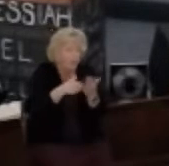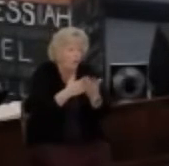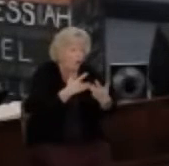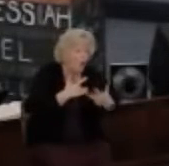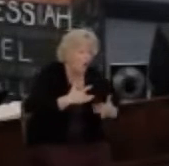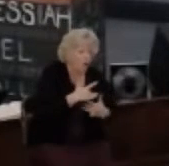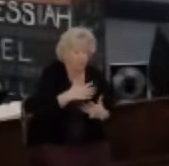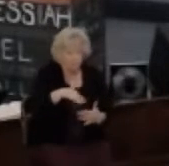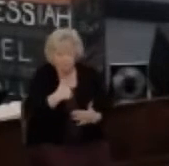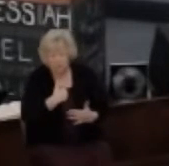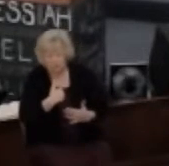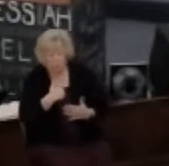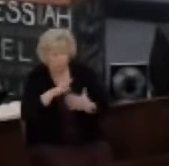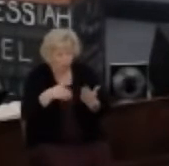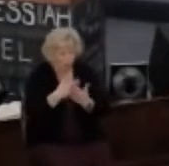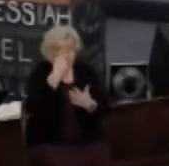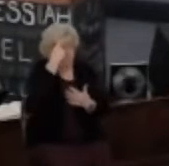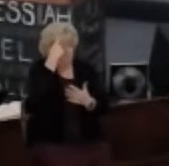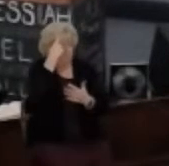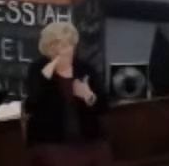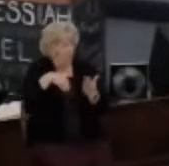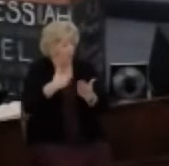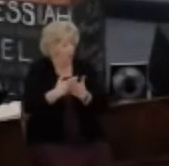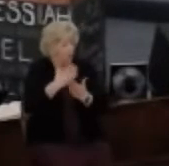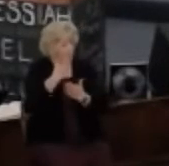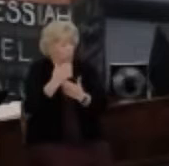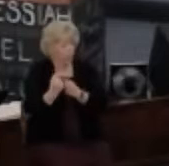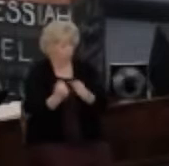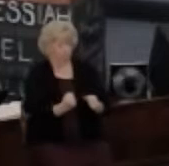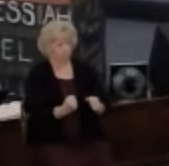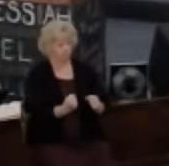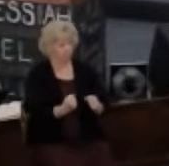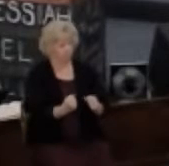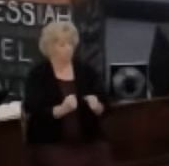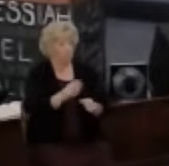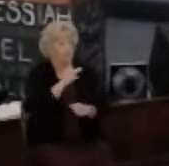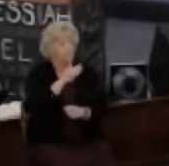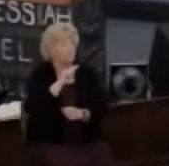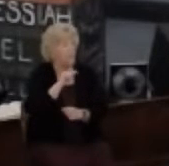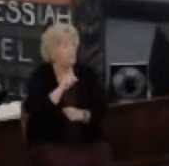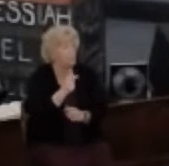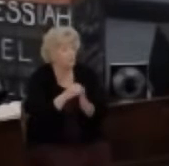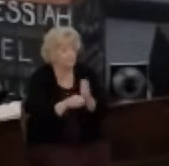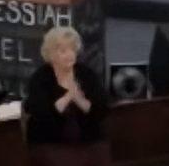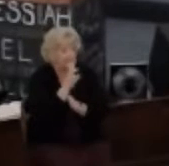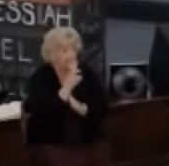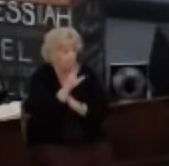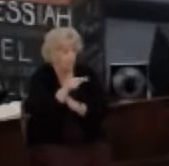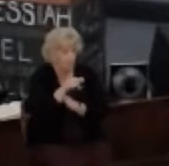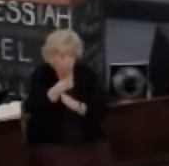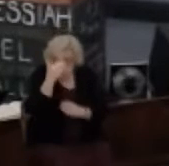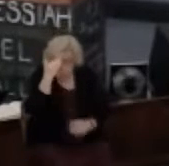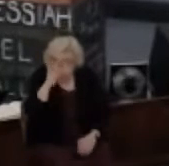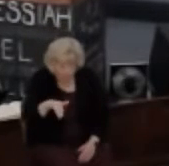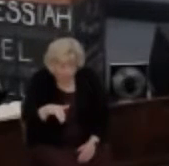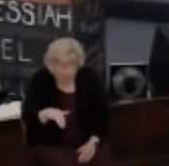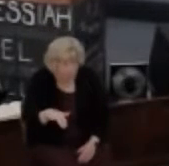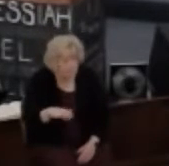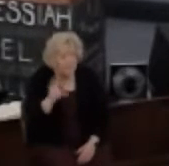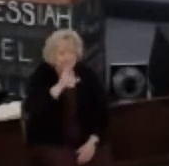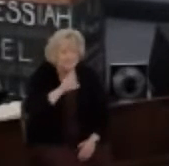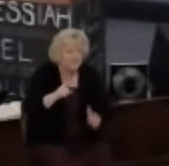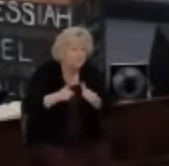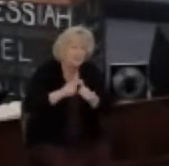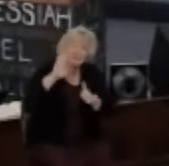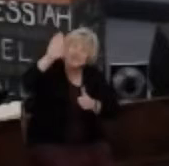with all of your soul, and with all your mind, and with all your strength." Matthew chapter 6, 33, you know it. "But seek